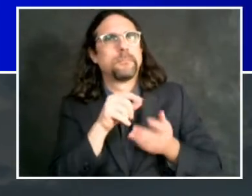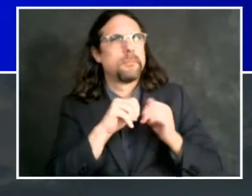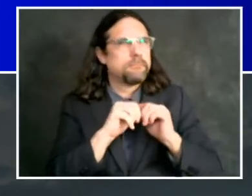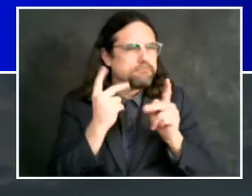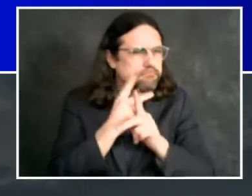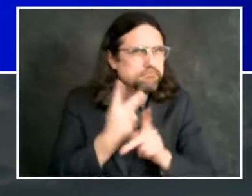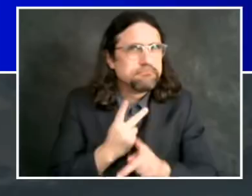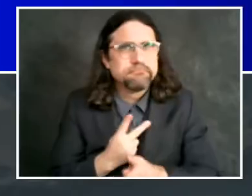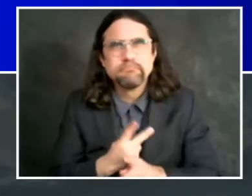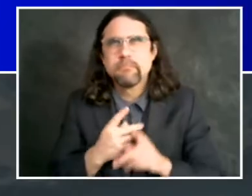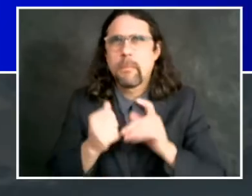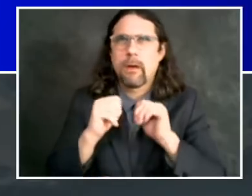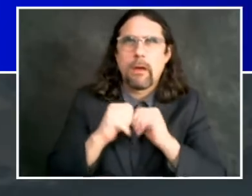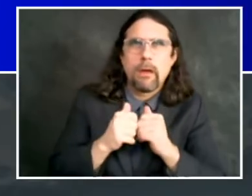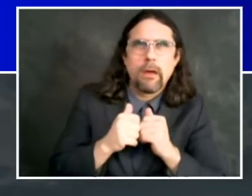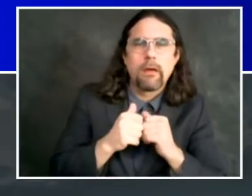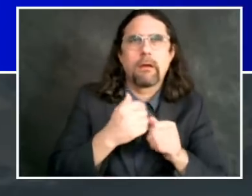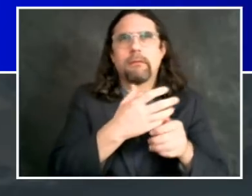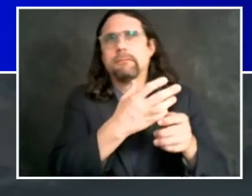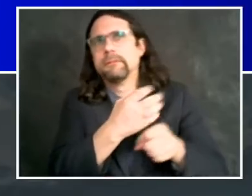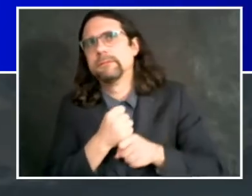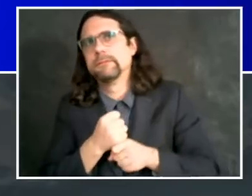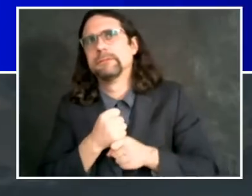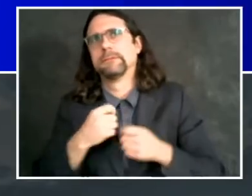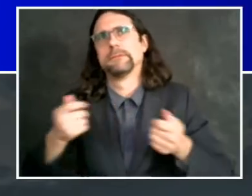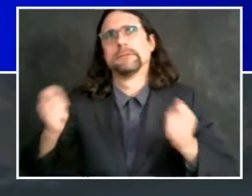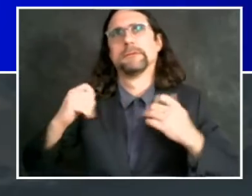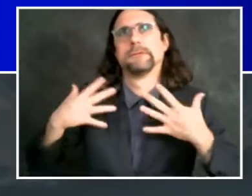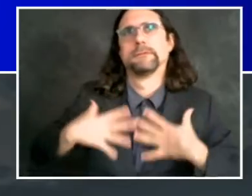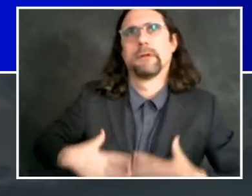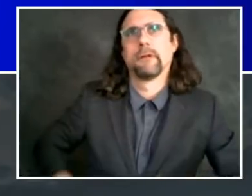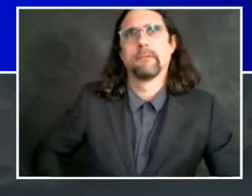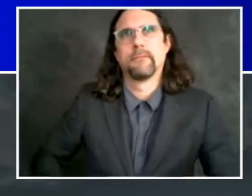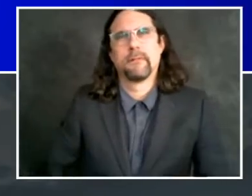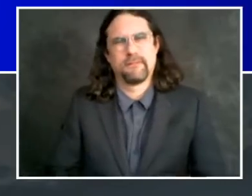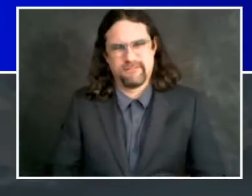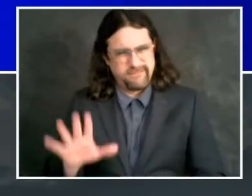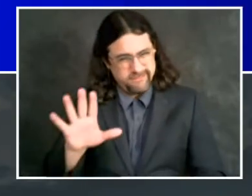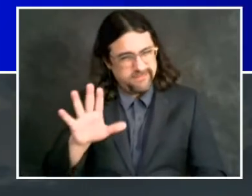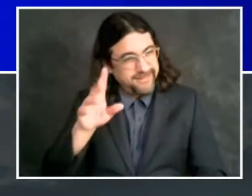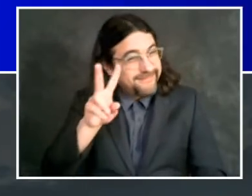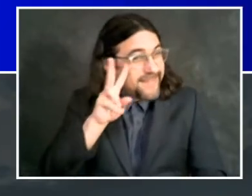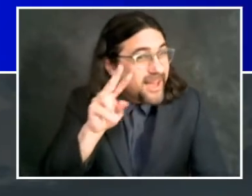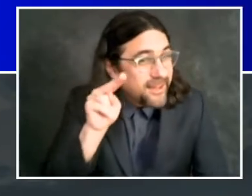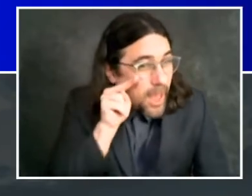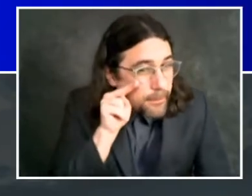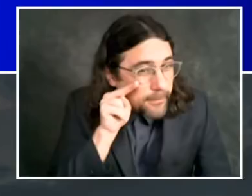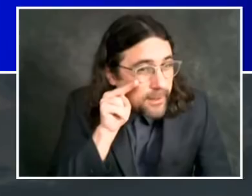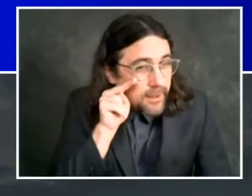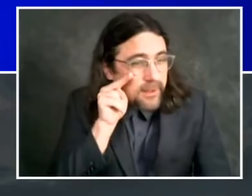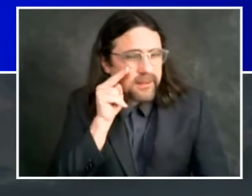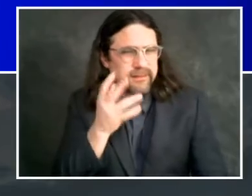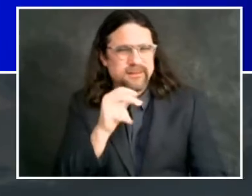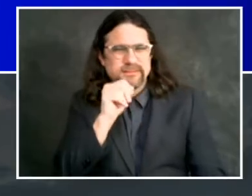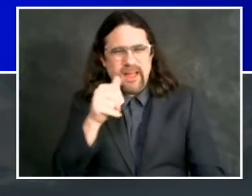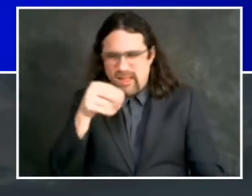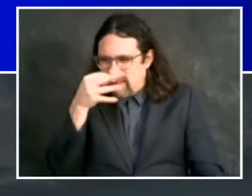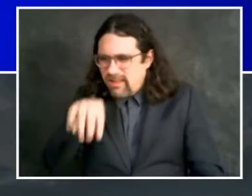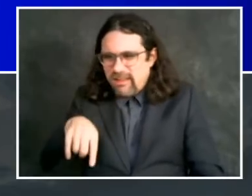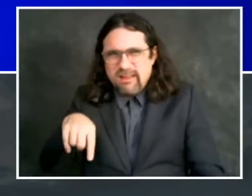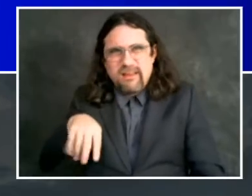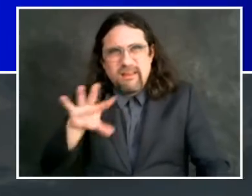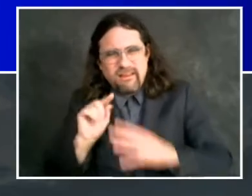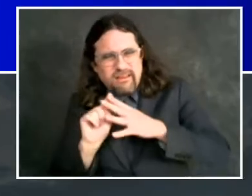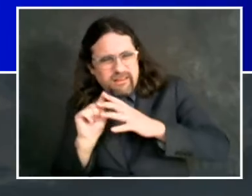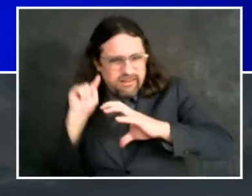just down the street. This was going to be a whole nother endeavor. And the questions were many. How would we get the massive quantity of